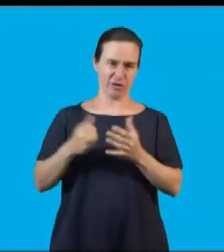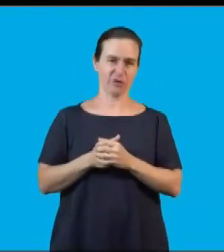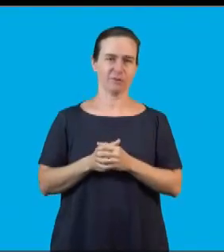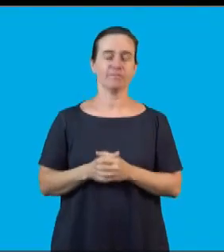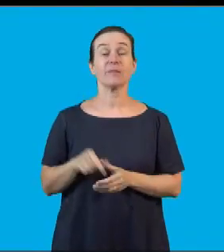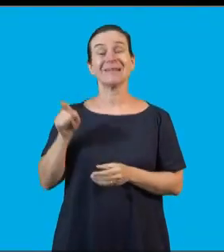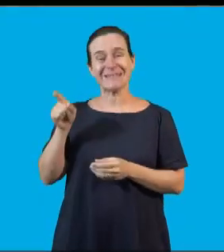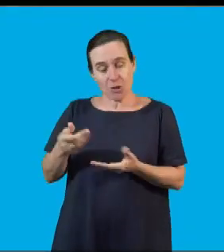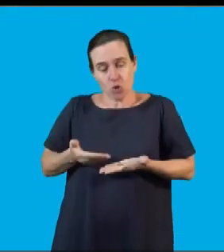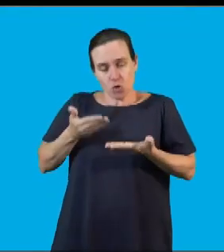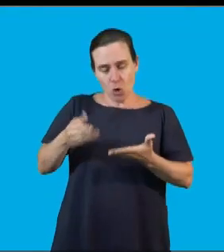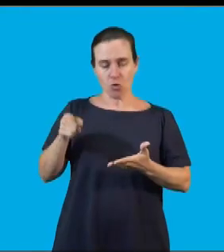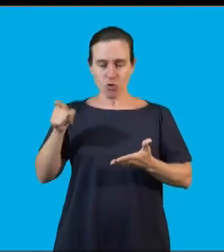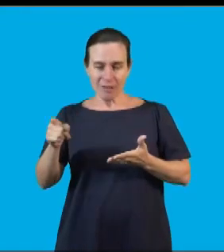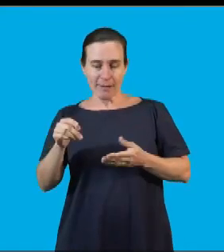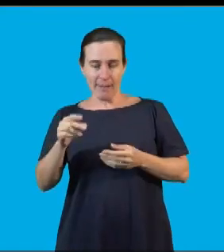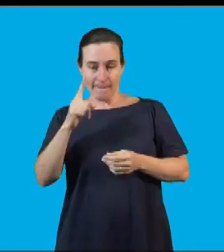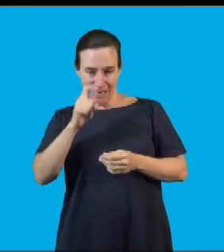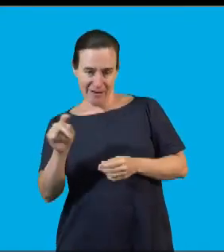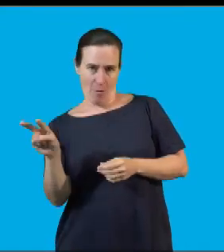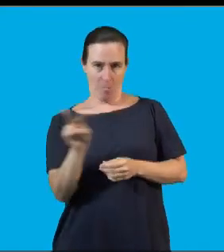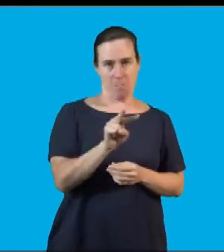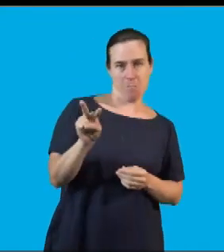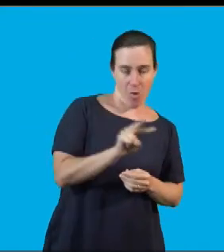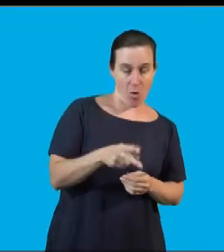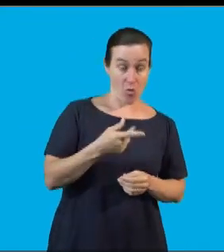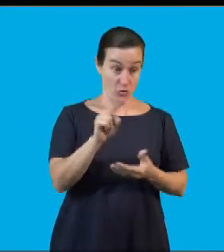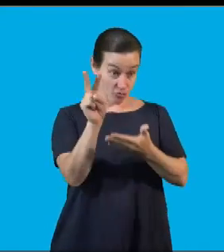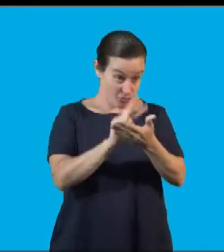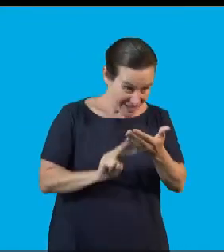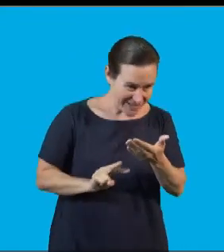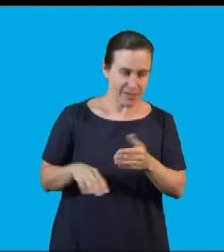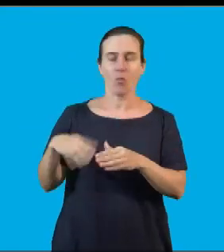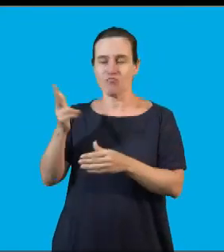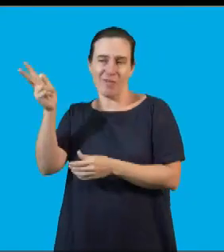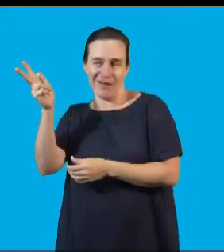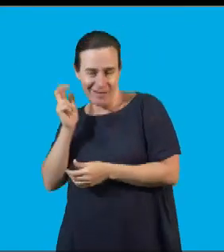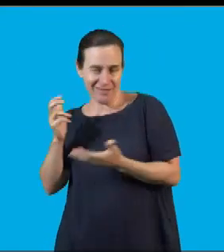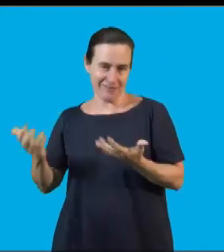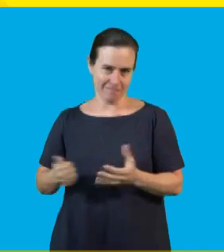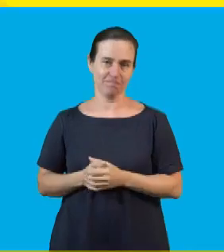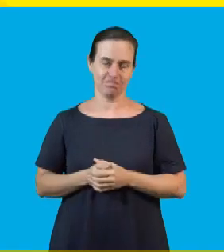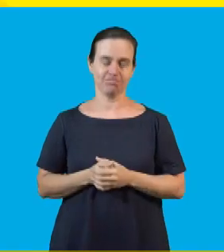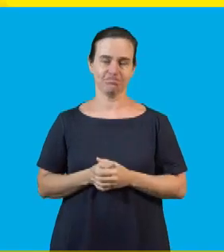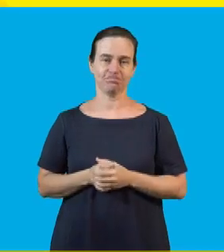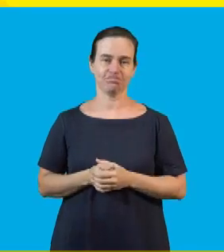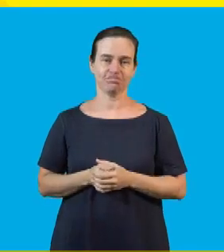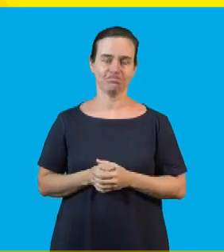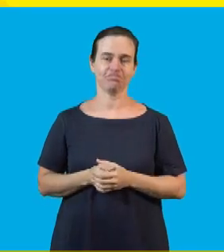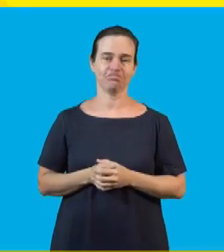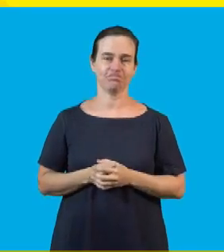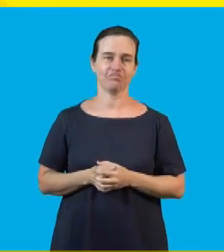conclusion supports the writer's balanced view throughout the text. We see both pros and cons for each